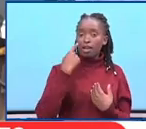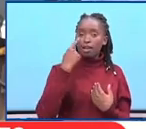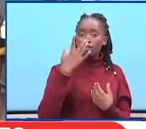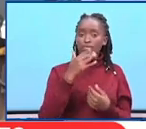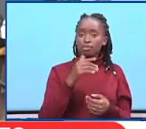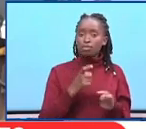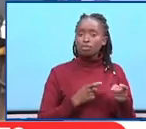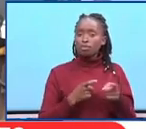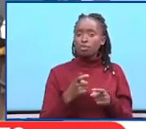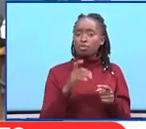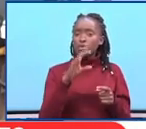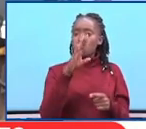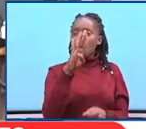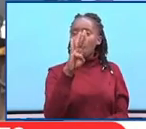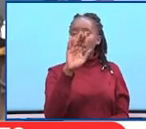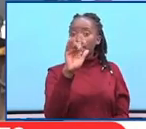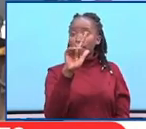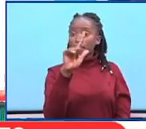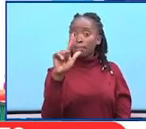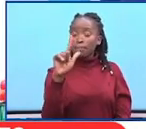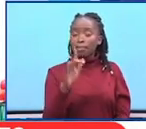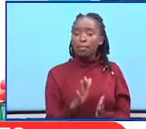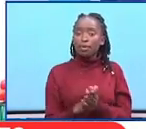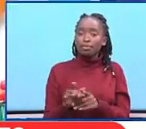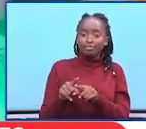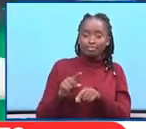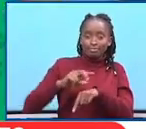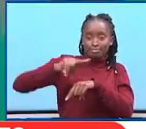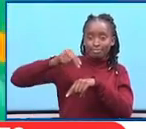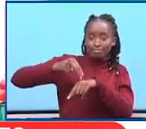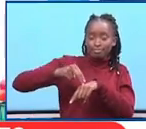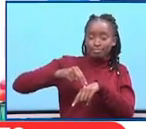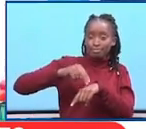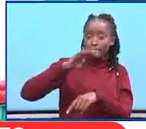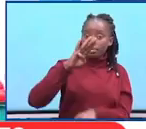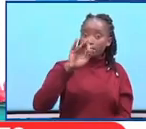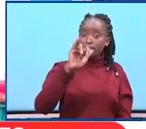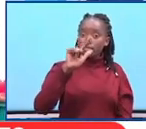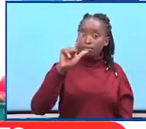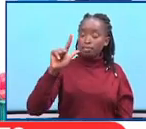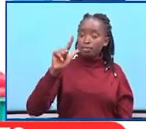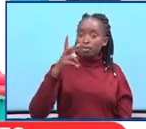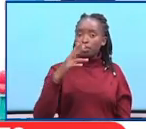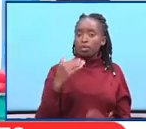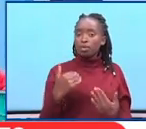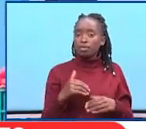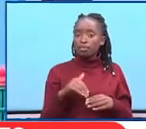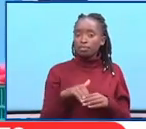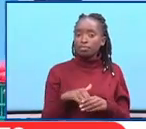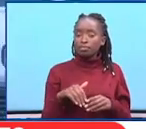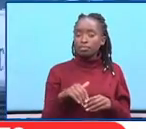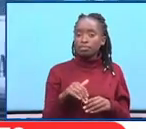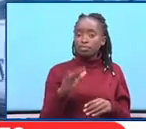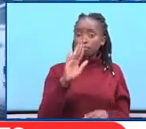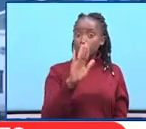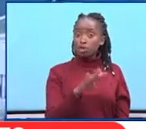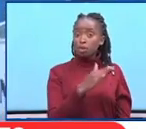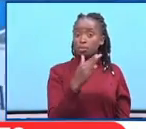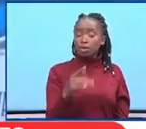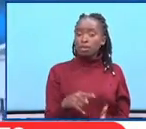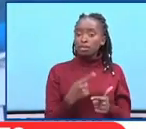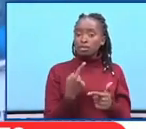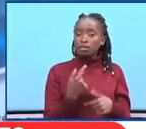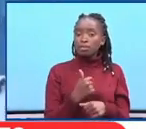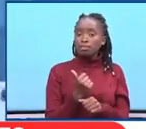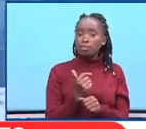Bill 2023, and the National Lottery Bill 2023 to be tabled in Parliament, and if passed, it